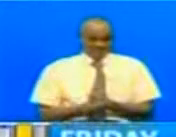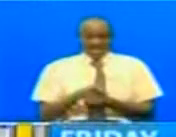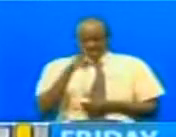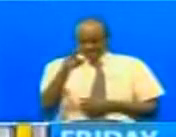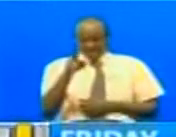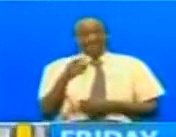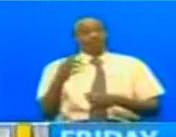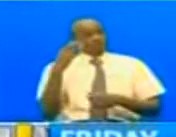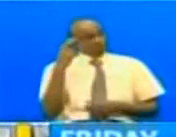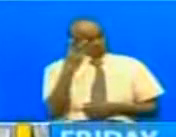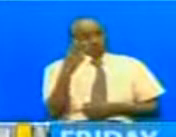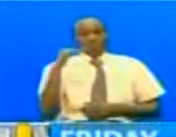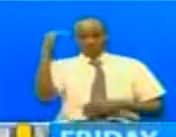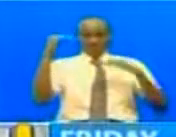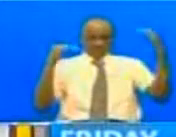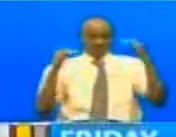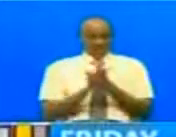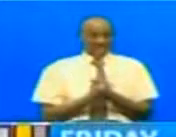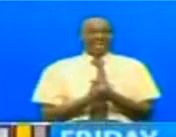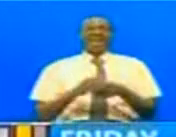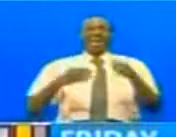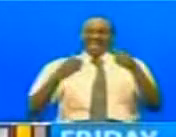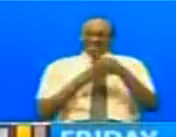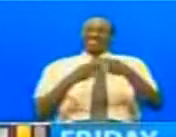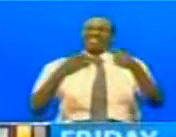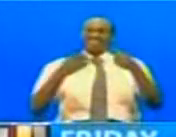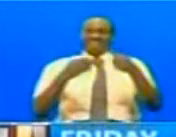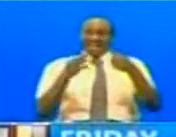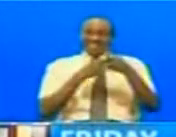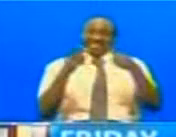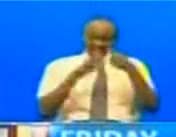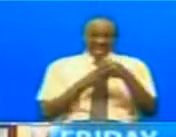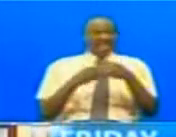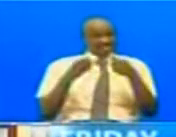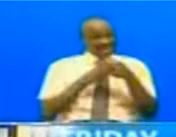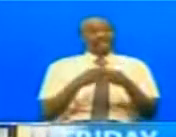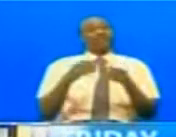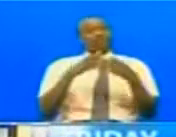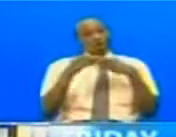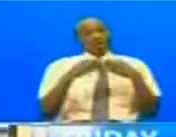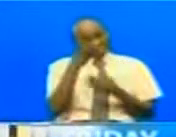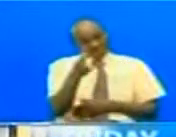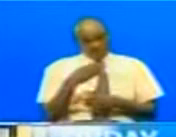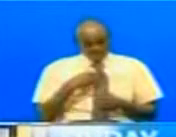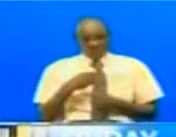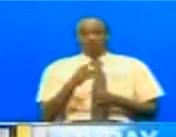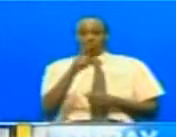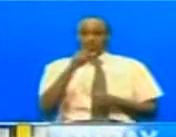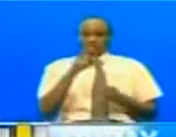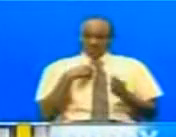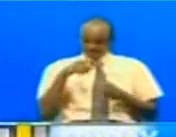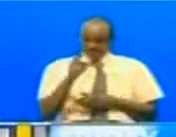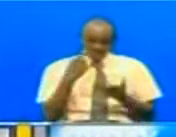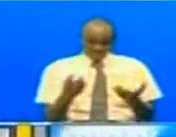of titans doesn't come cheap. It costs $89 just to watch the fight on TV, and the cheapest ticket in the 16,000-seat